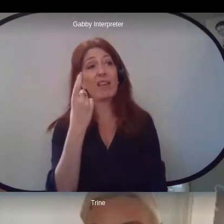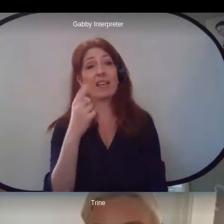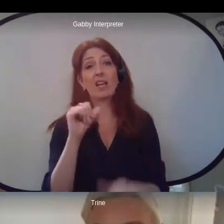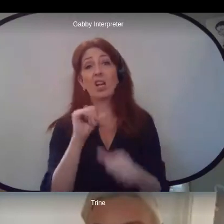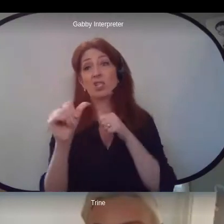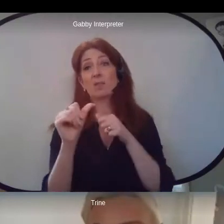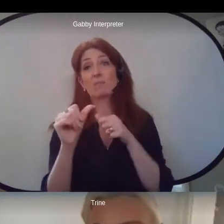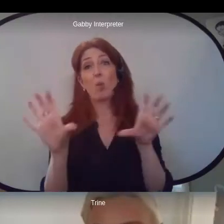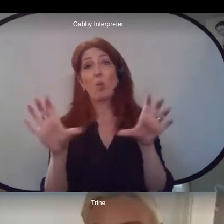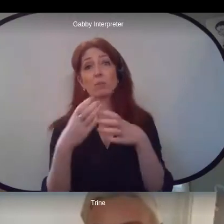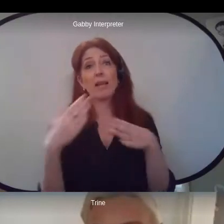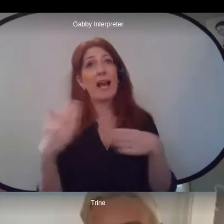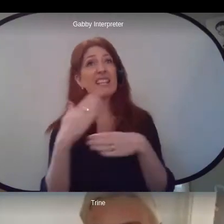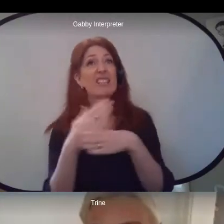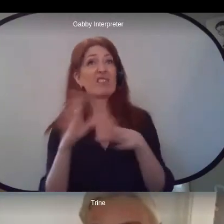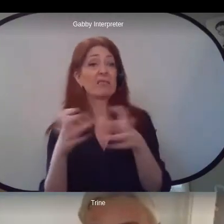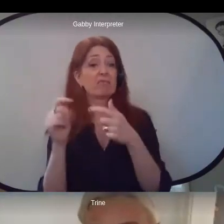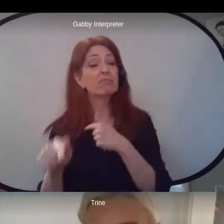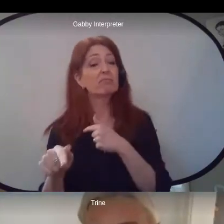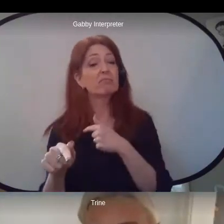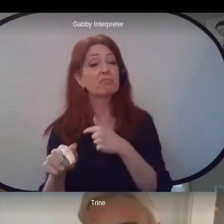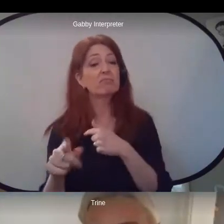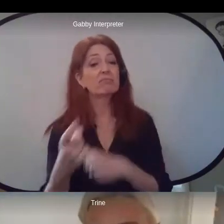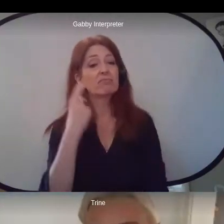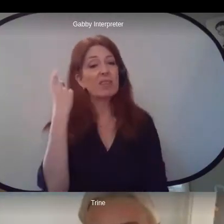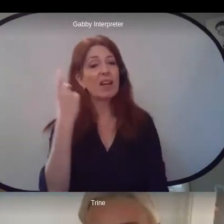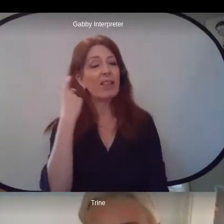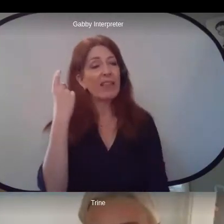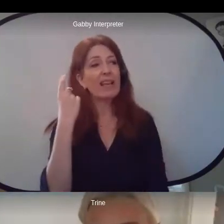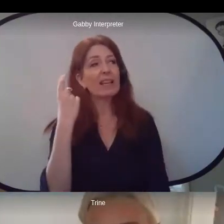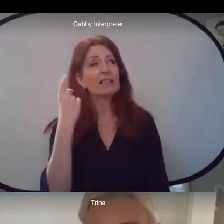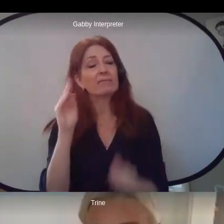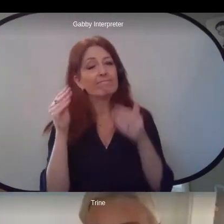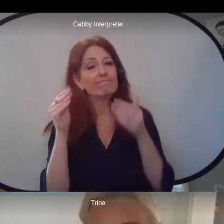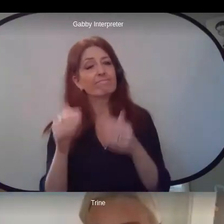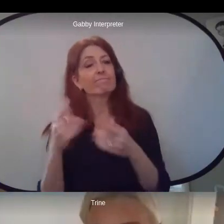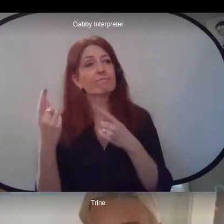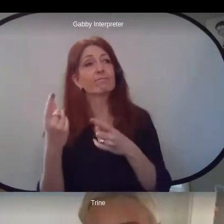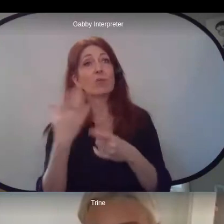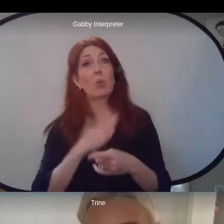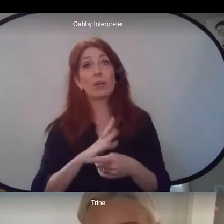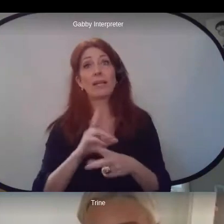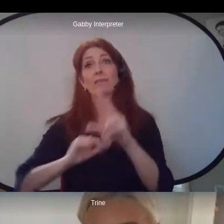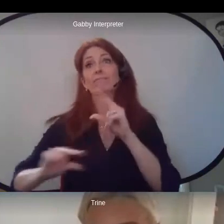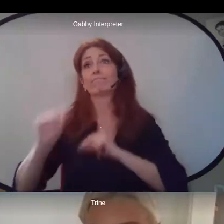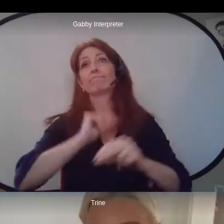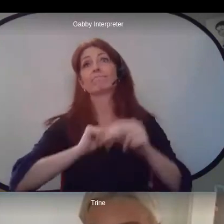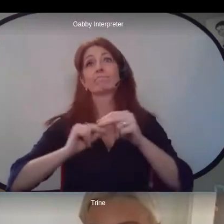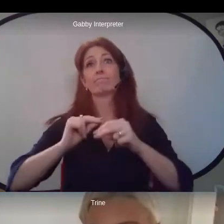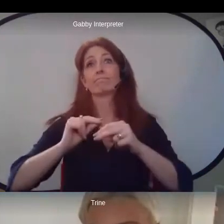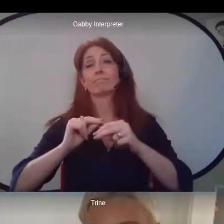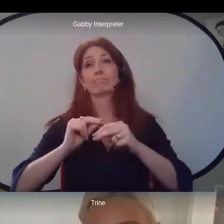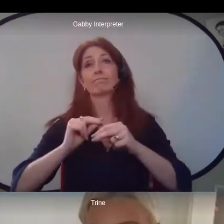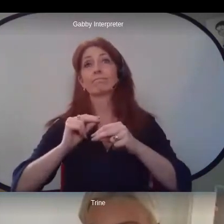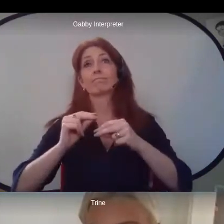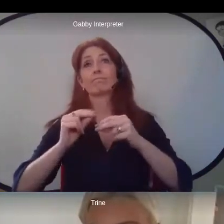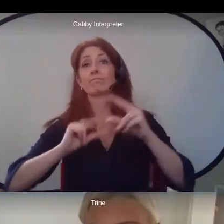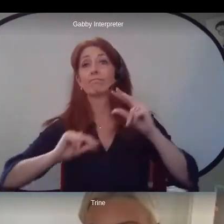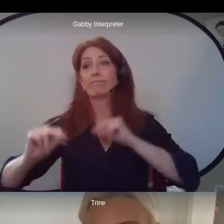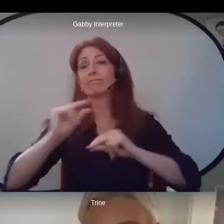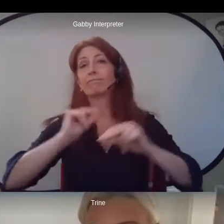physical activity sector, that's really under the pump at the moment, we need to talk more. And because